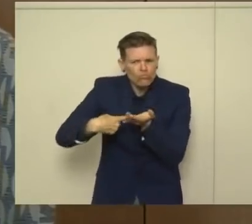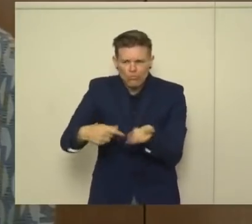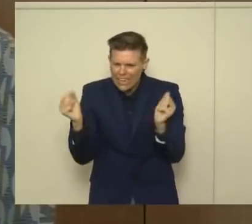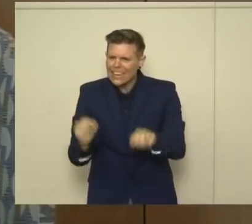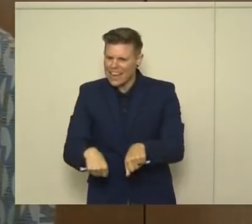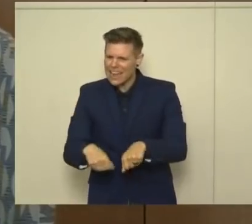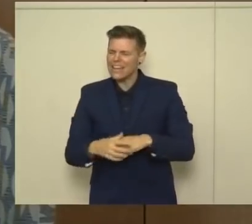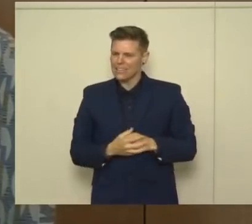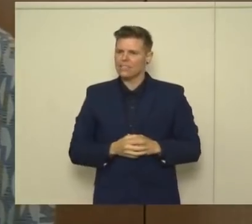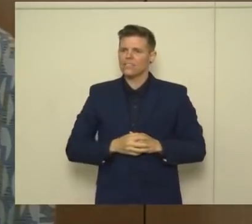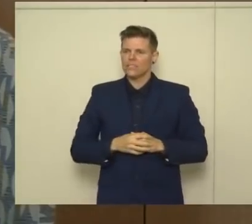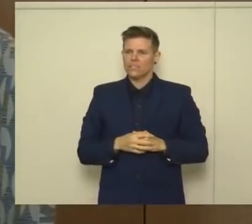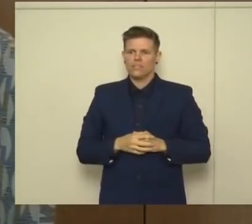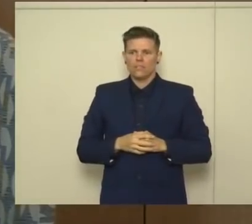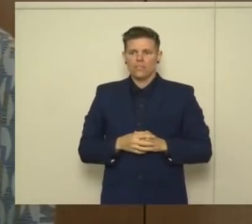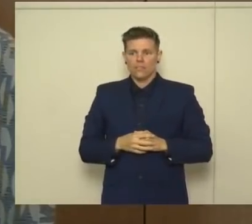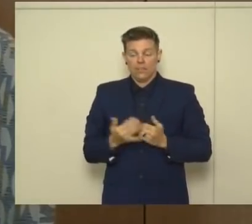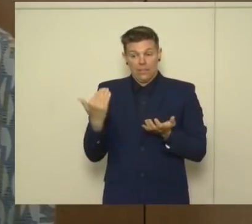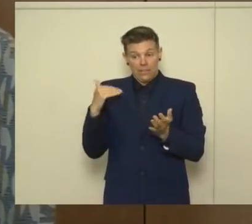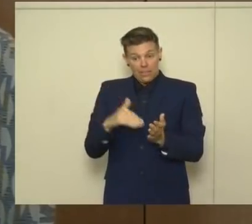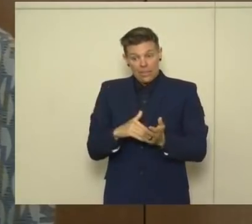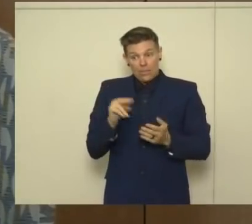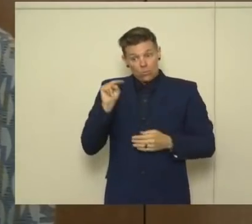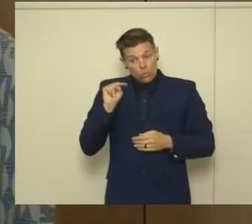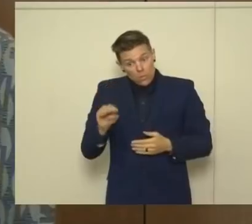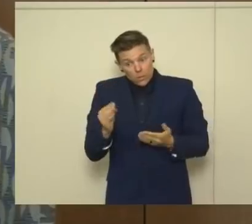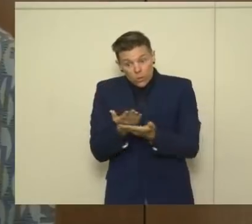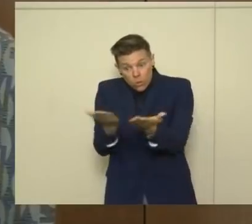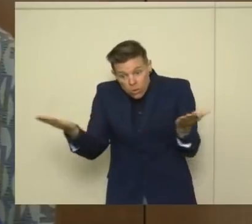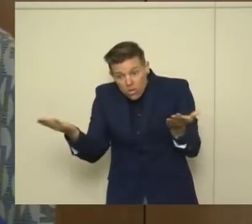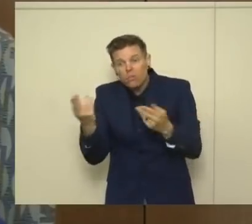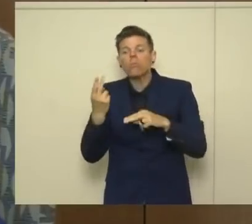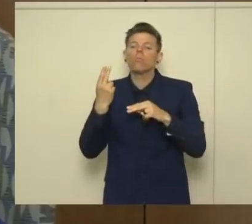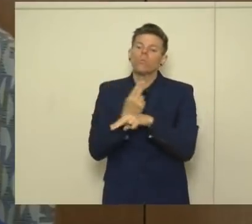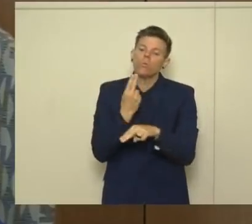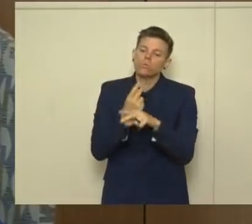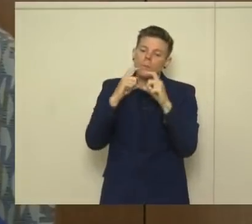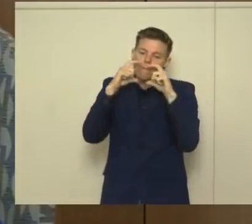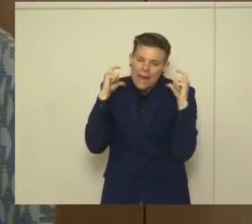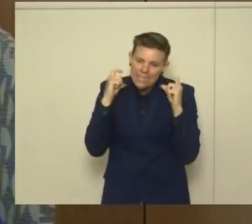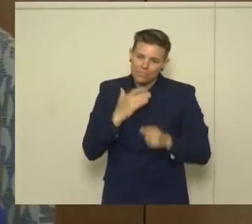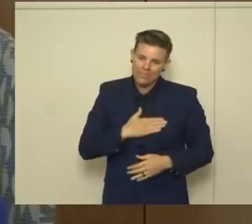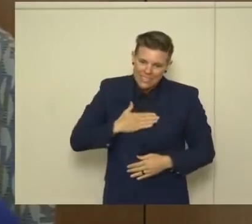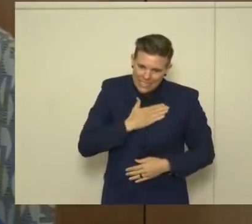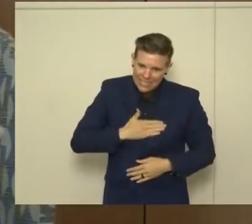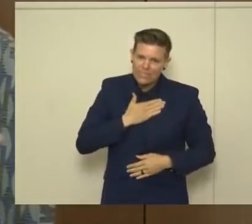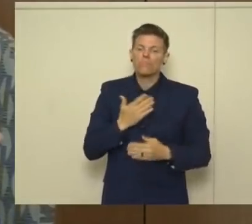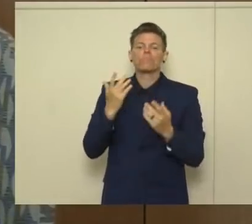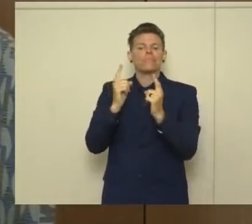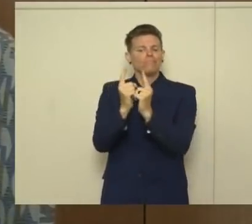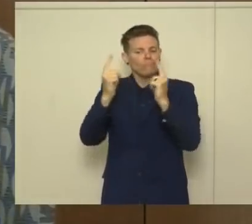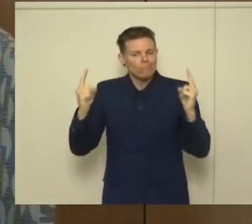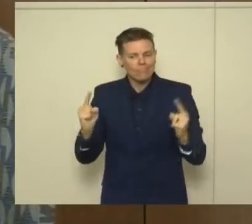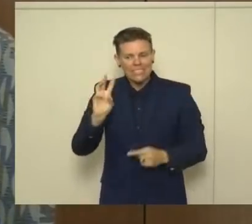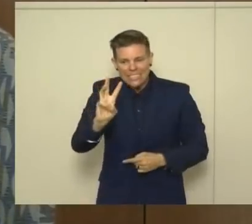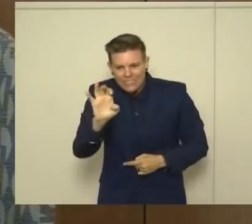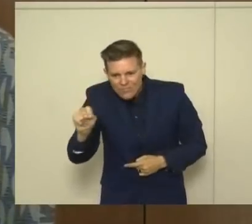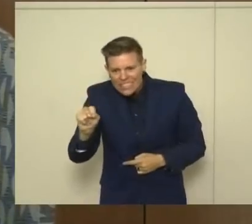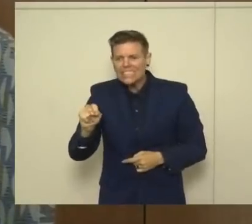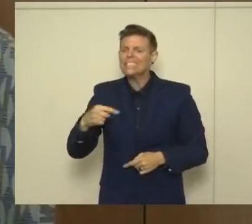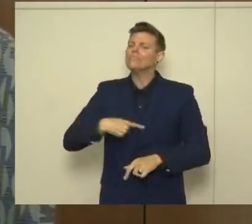please wear your masks and socially distance. We are doing better and better, I can tell by the cases.